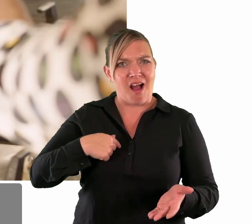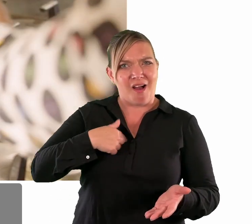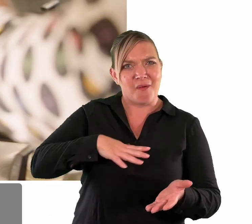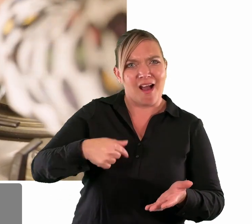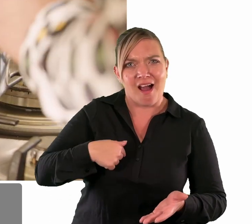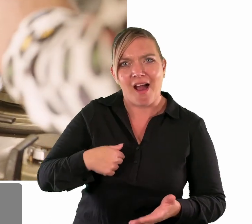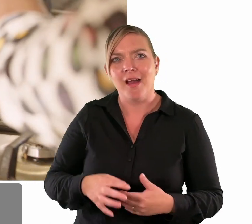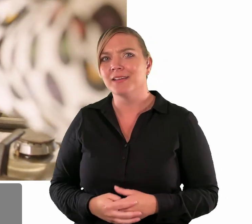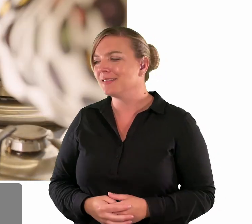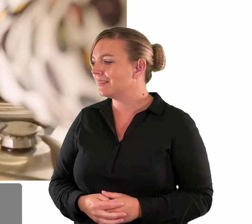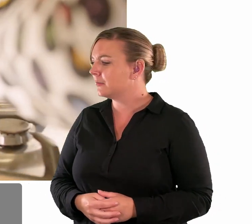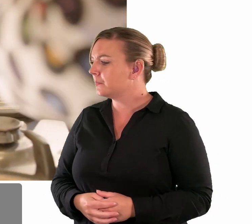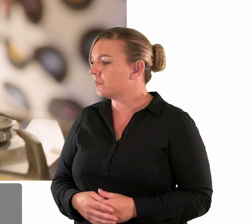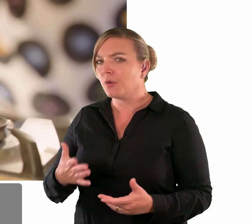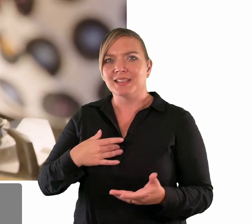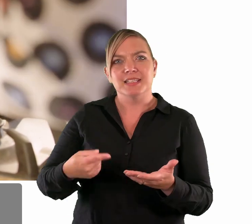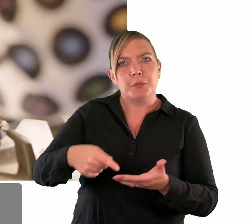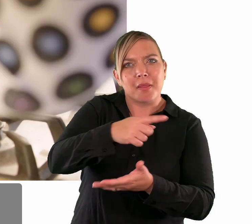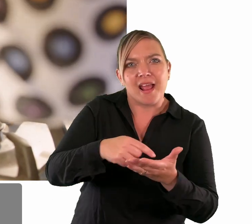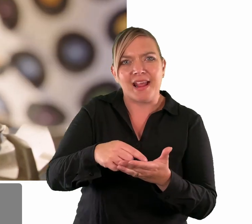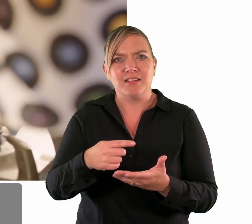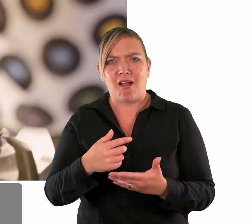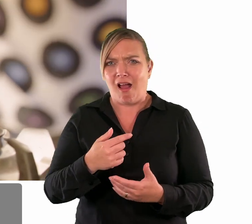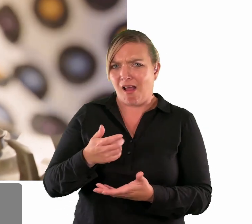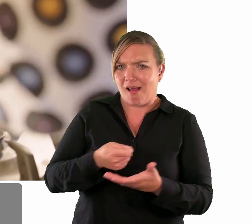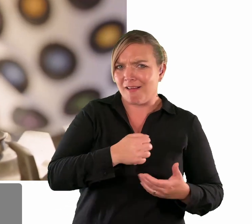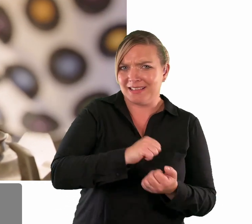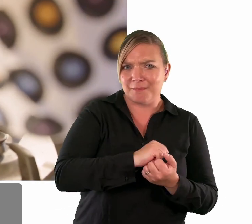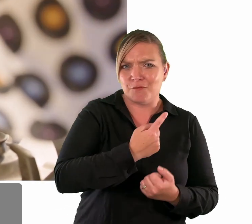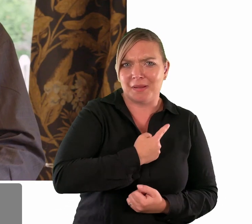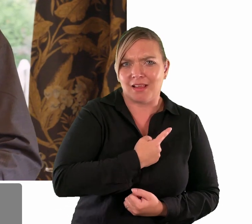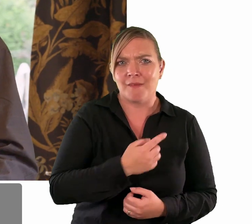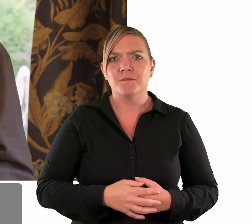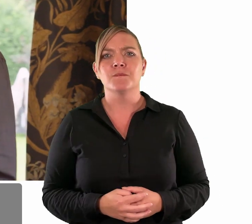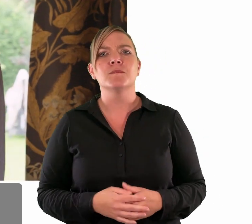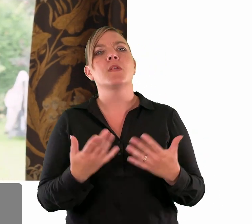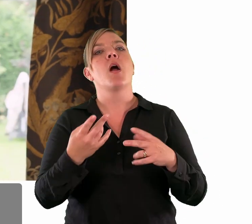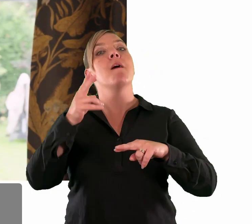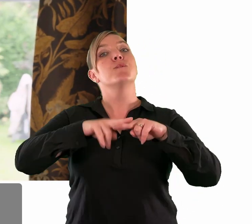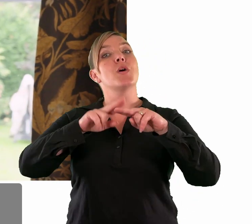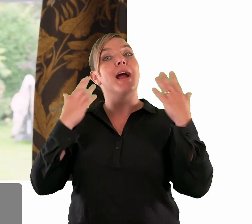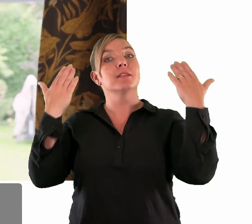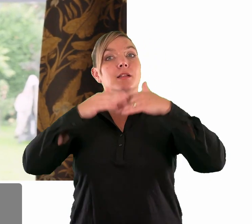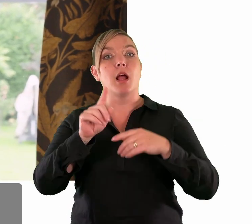Yeah. On Friday night, what will happen, we will come back from the synagogue and we'll be ready for